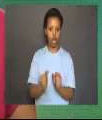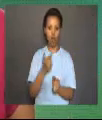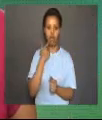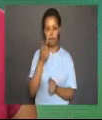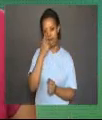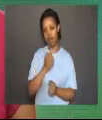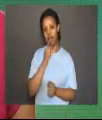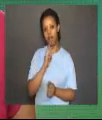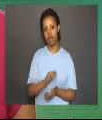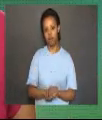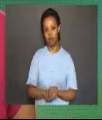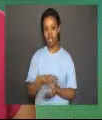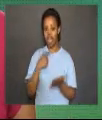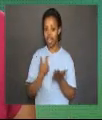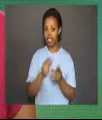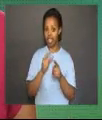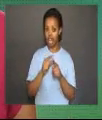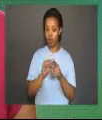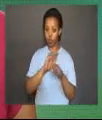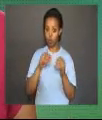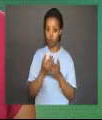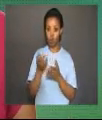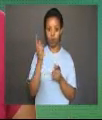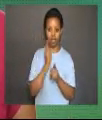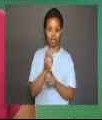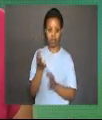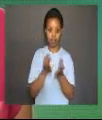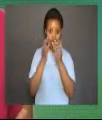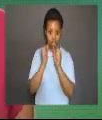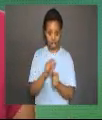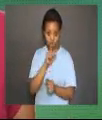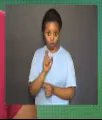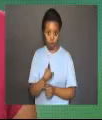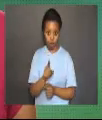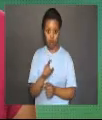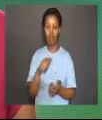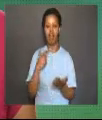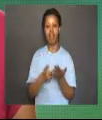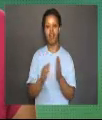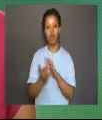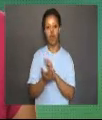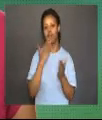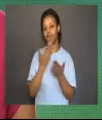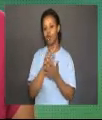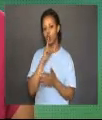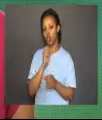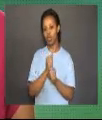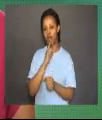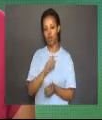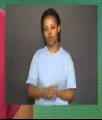Were you able to define every term? If so, great work.